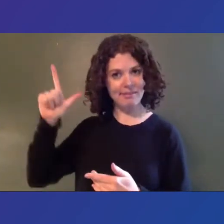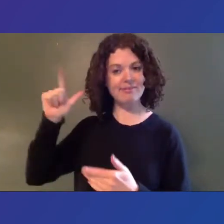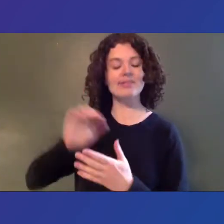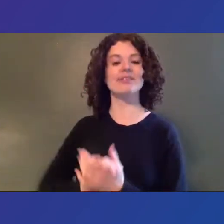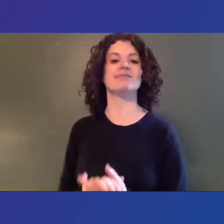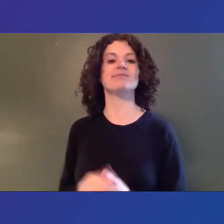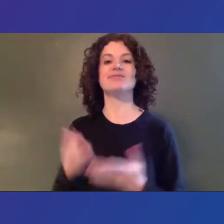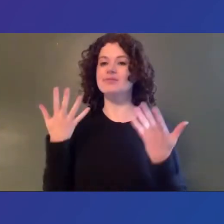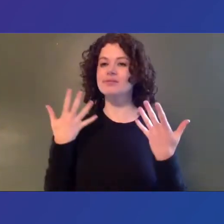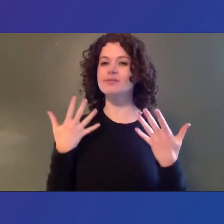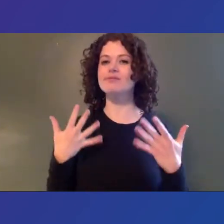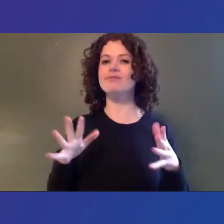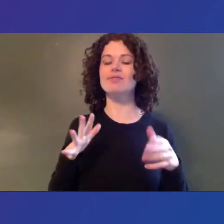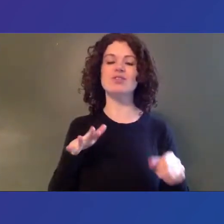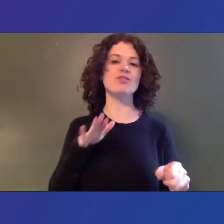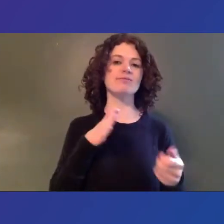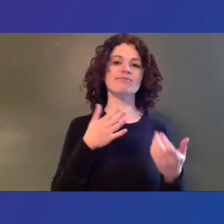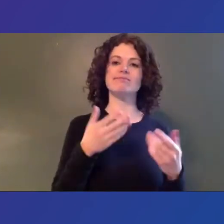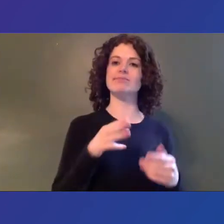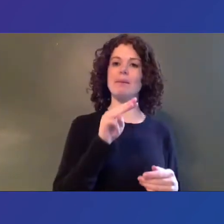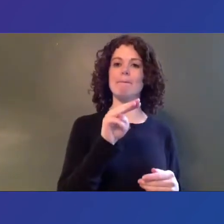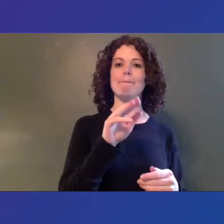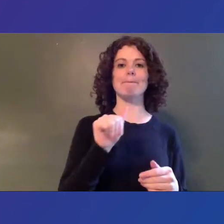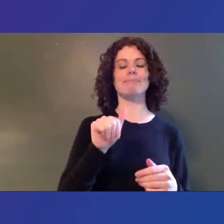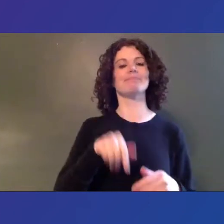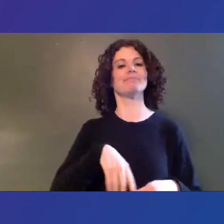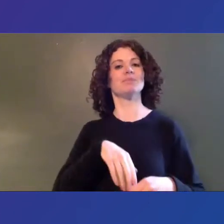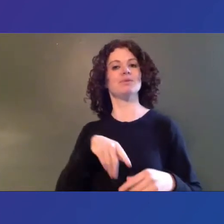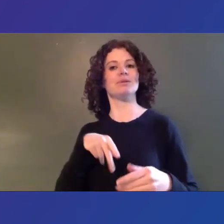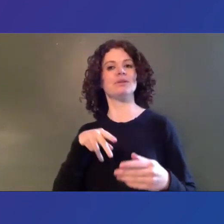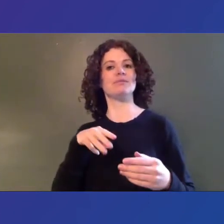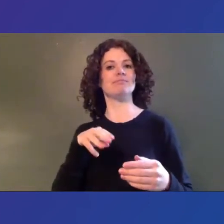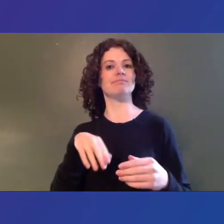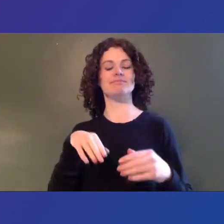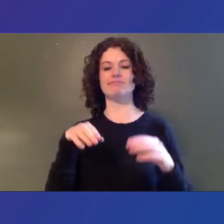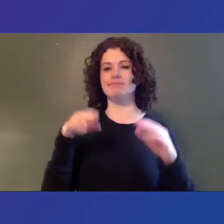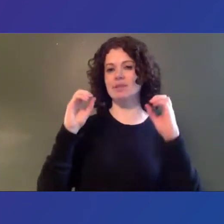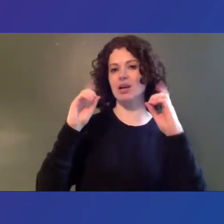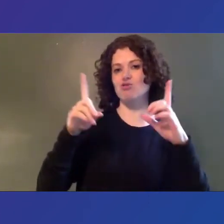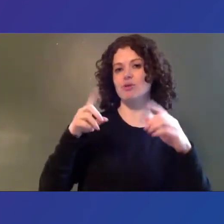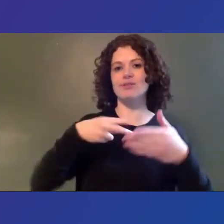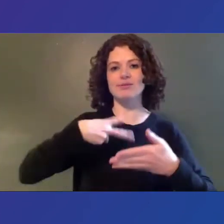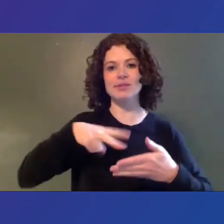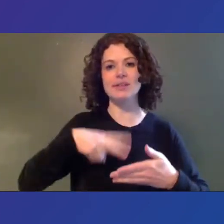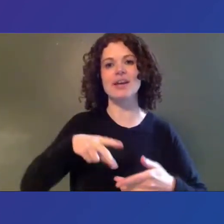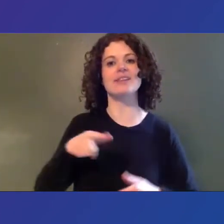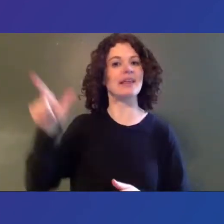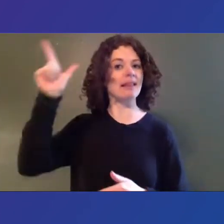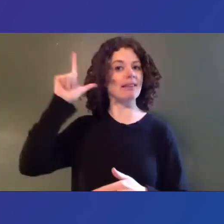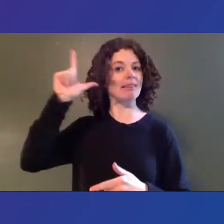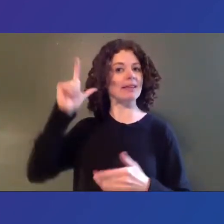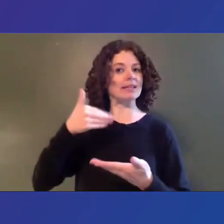in dance education through the Lincoln Center Scholars Program in 2017 and the MFA in dance